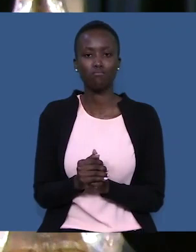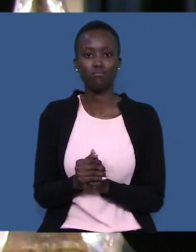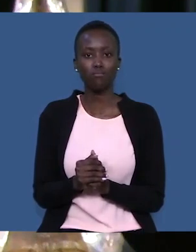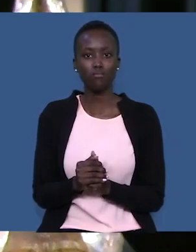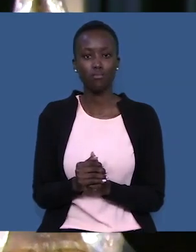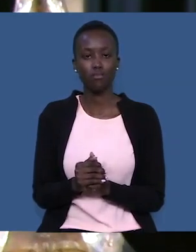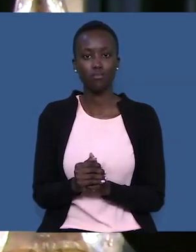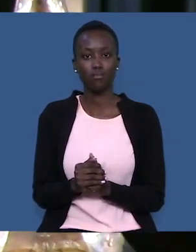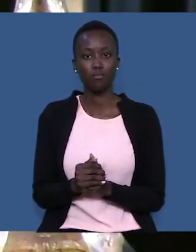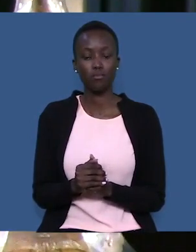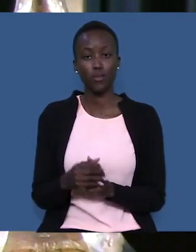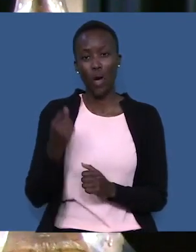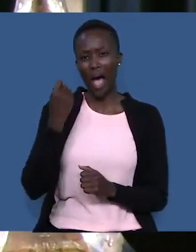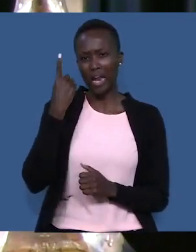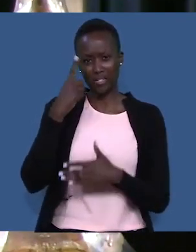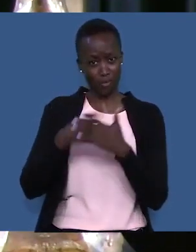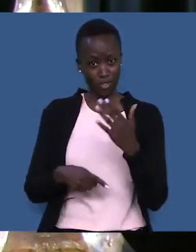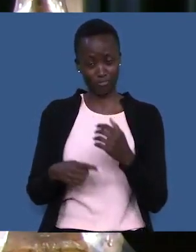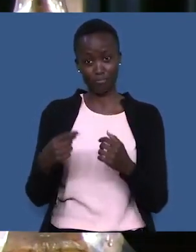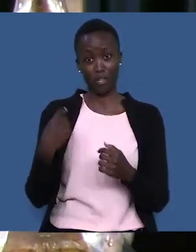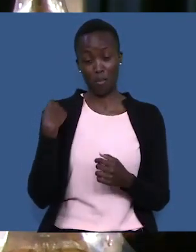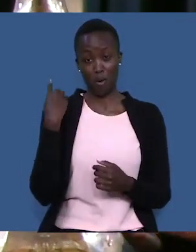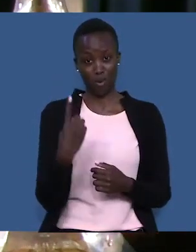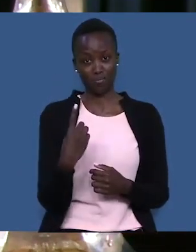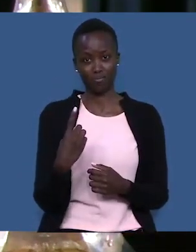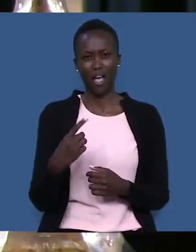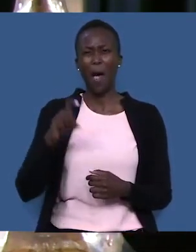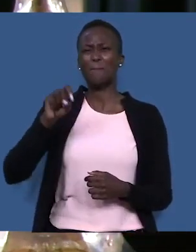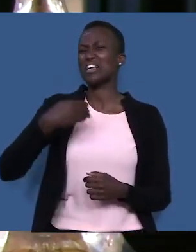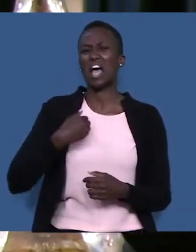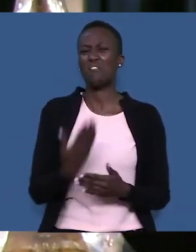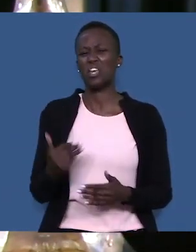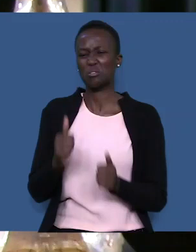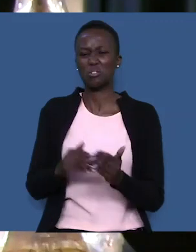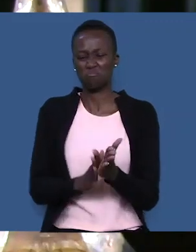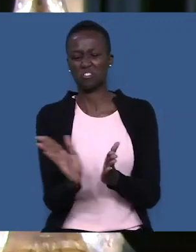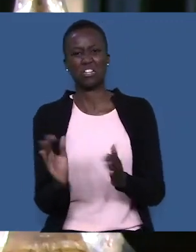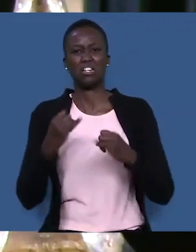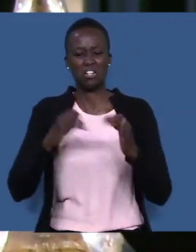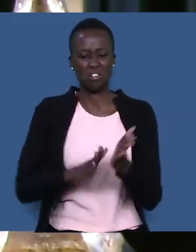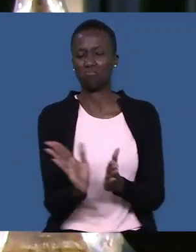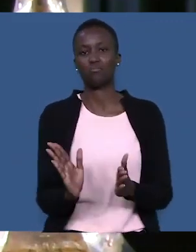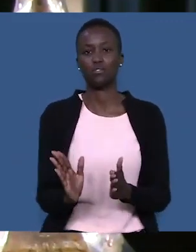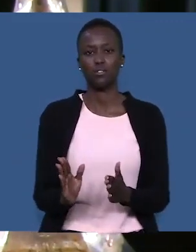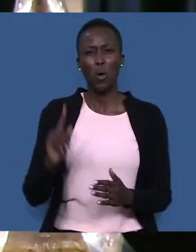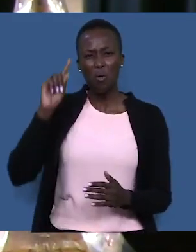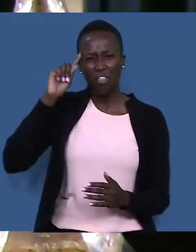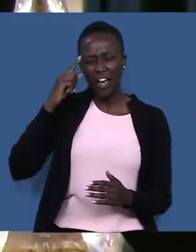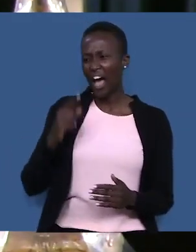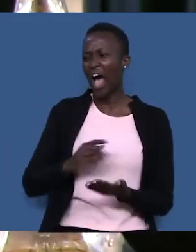Two things you must understand, even as I wind up. One, distractions will always be there. So never ever think that you'll be at